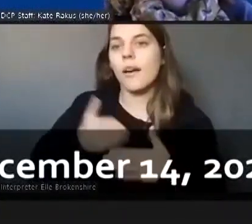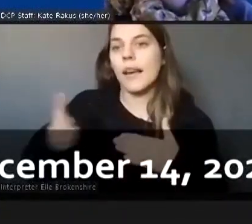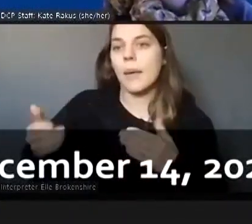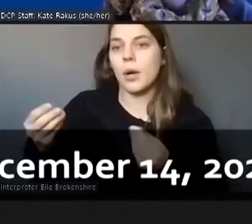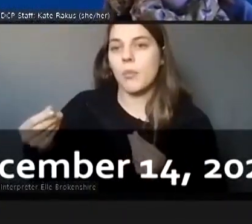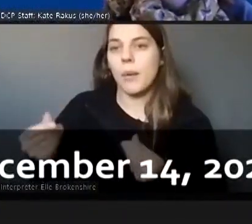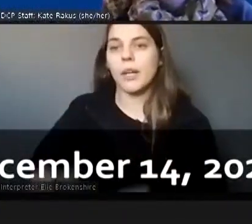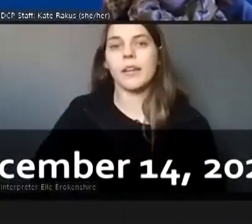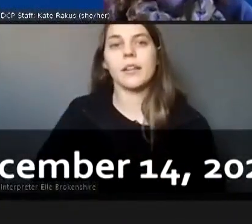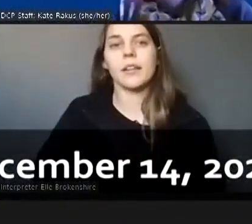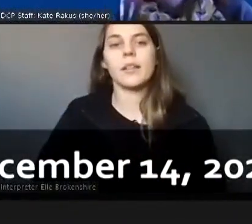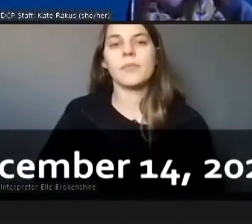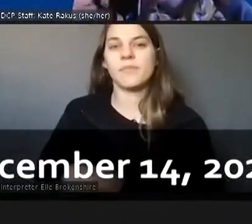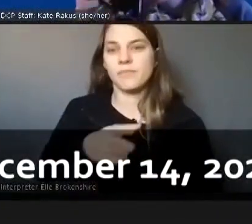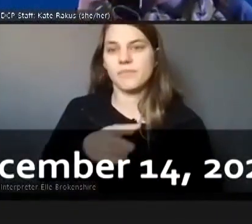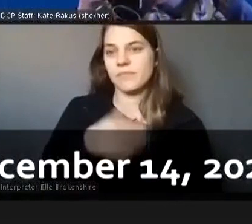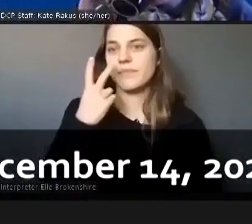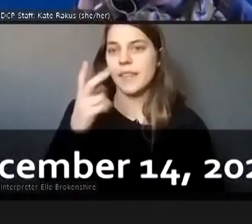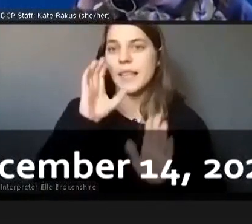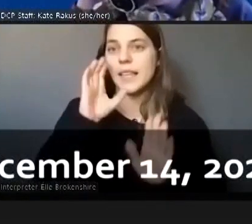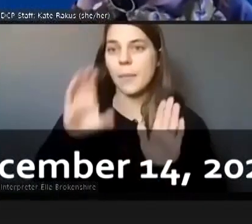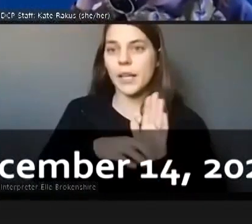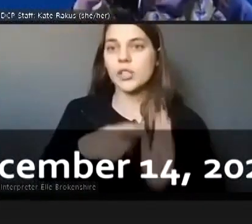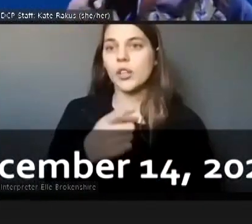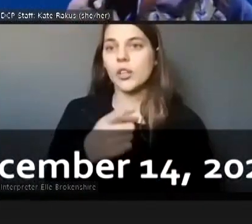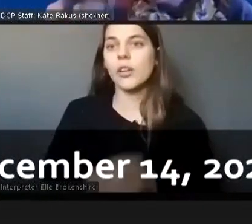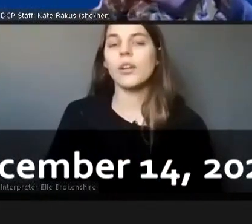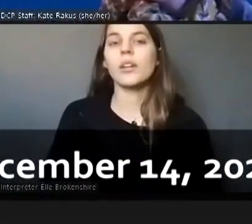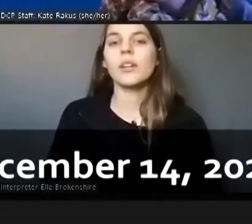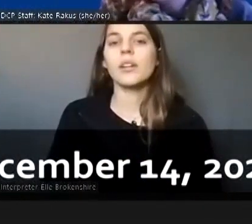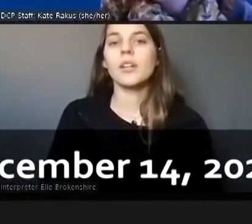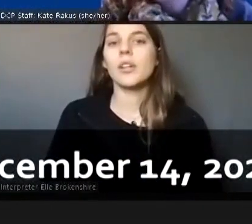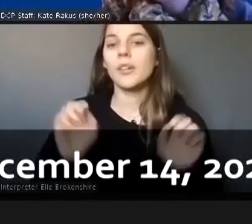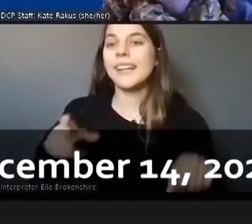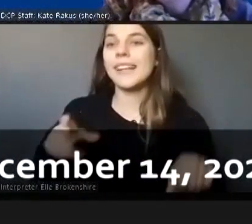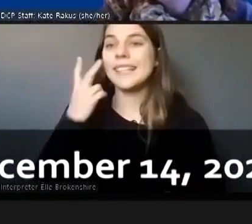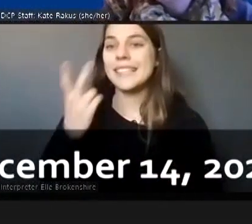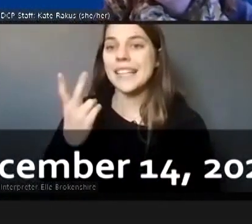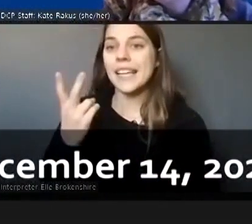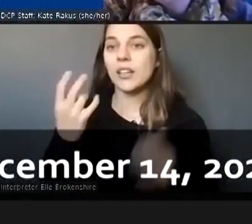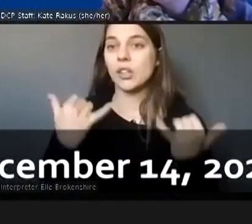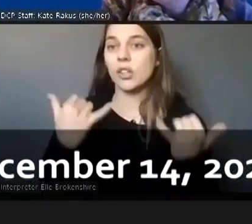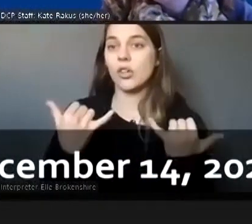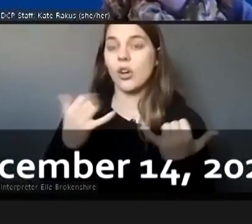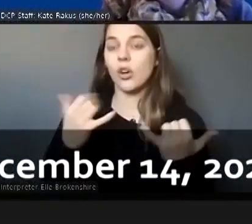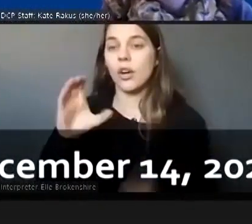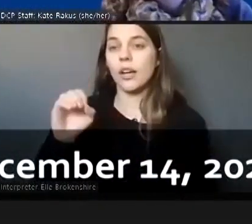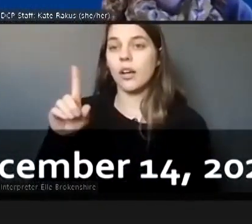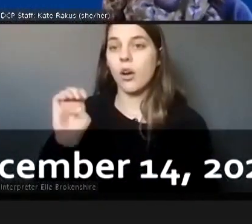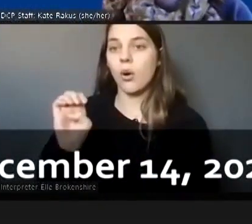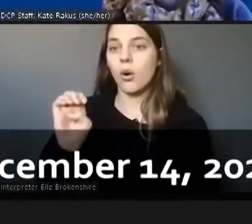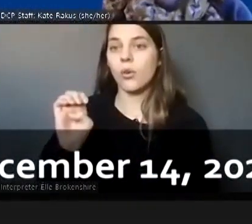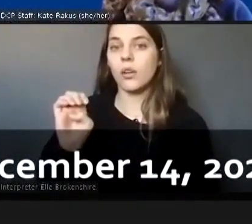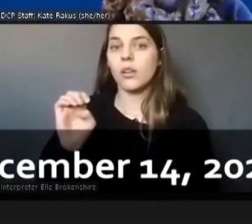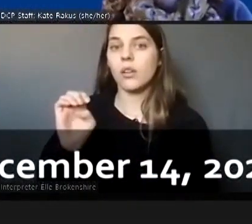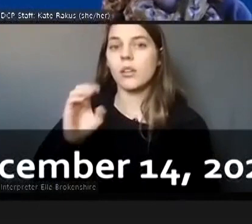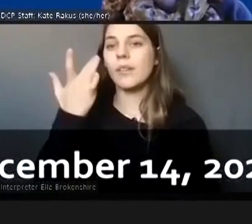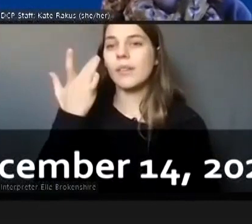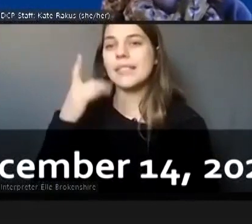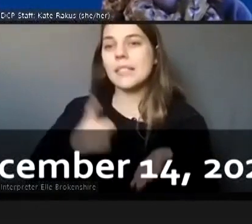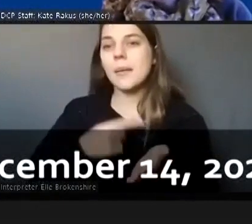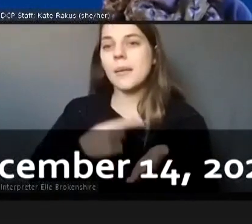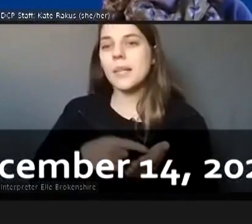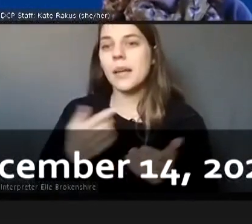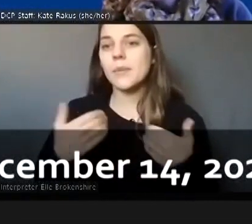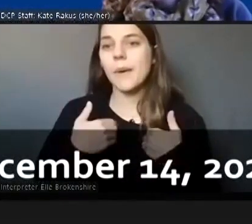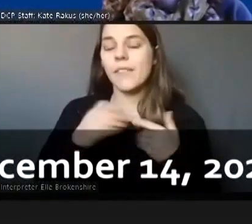is illustrated. You can see the current code, because sometimes we have cases